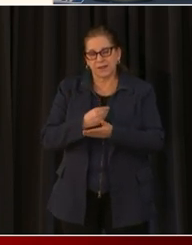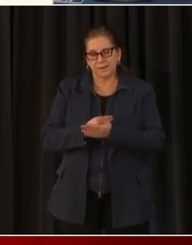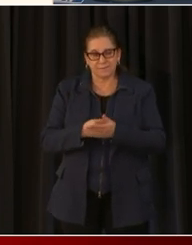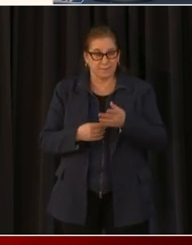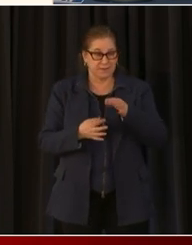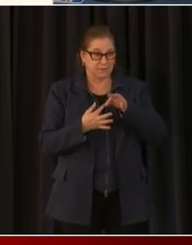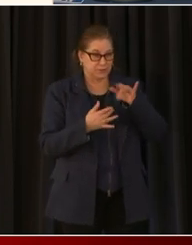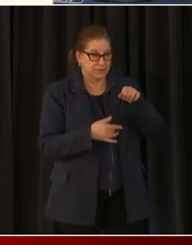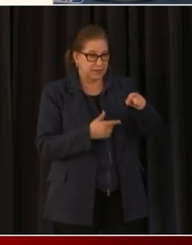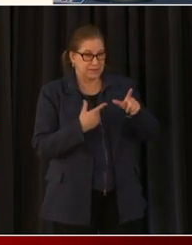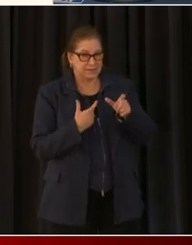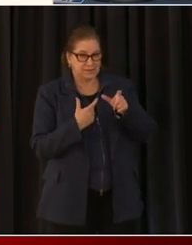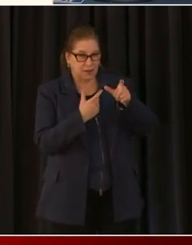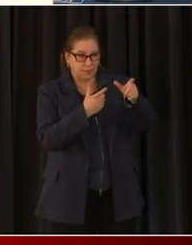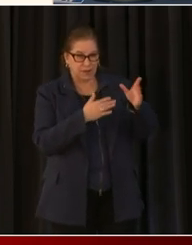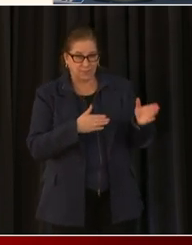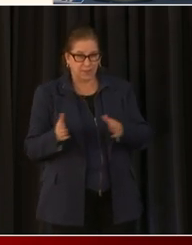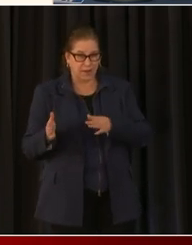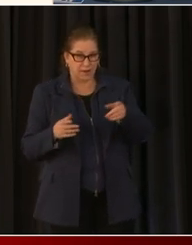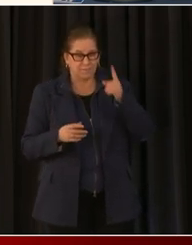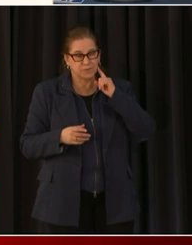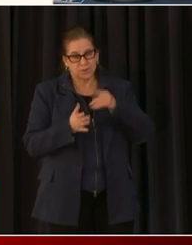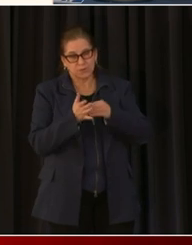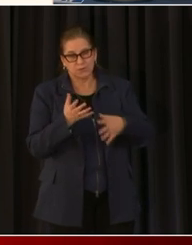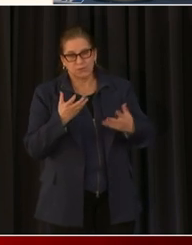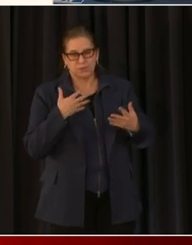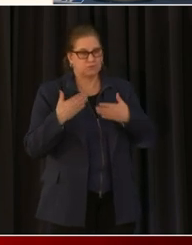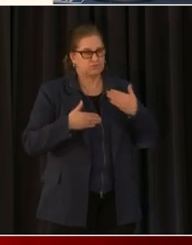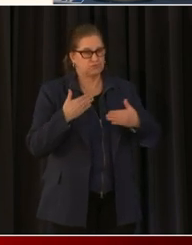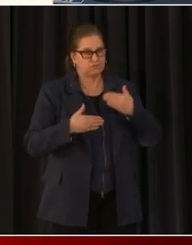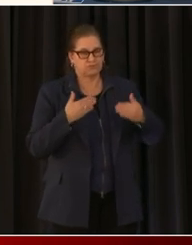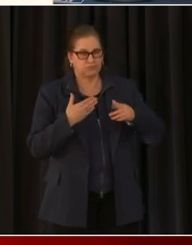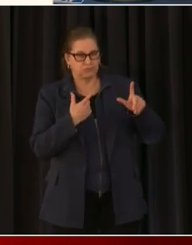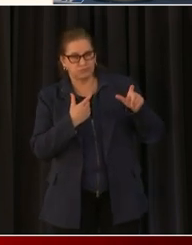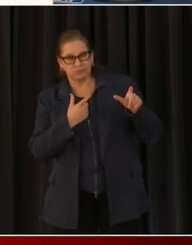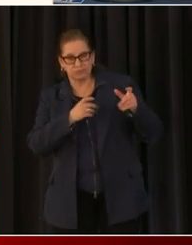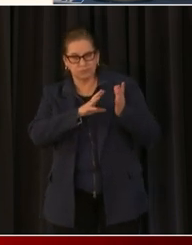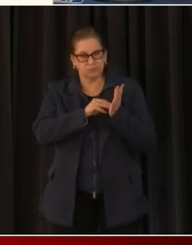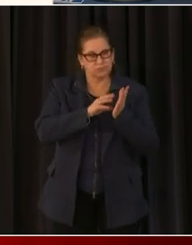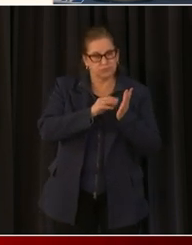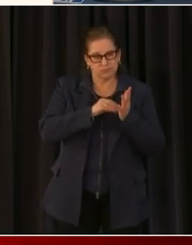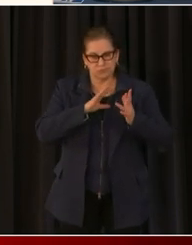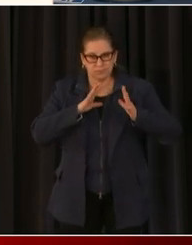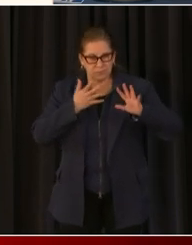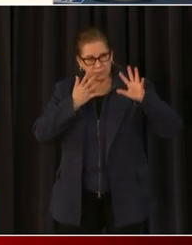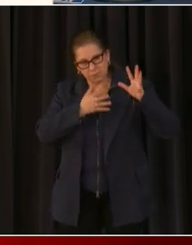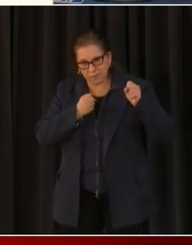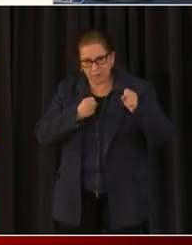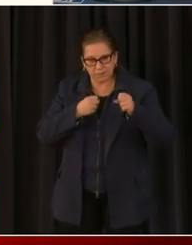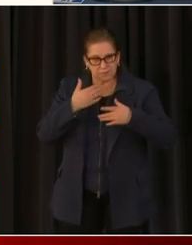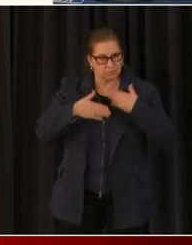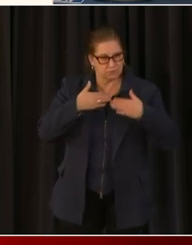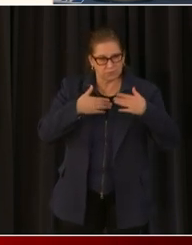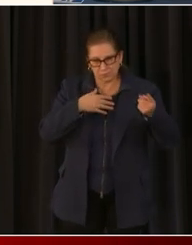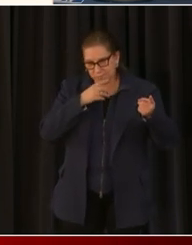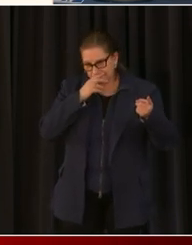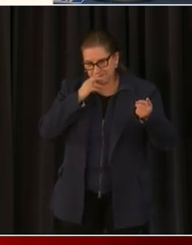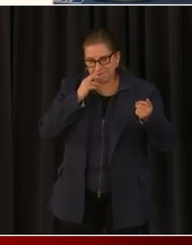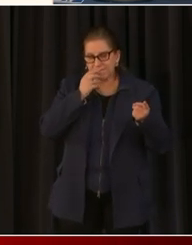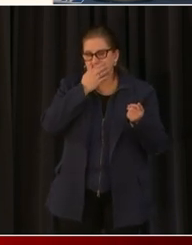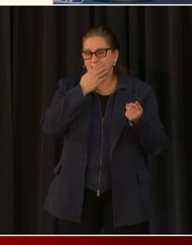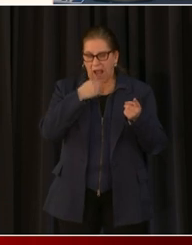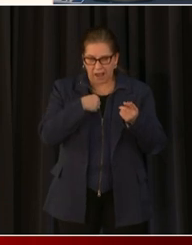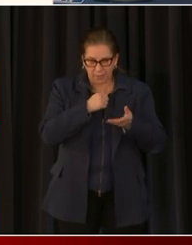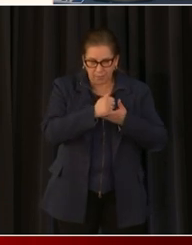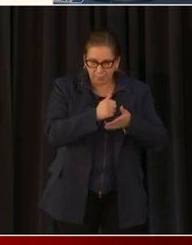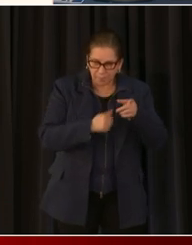acceleration plans. And this process resembles what we have been able to accomplish with our reopening community core teams that